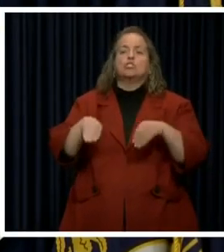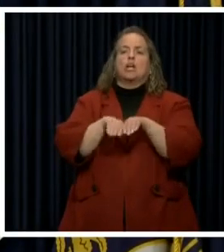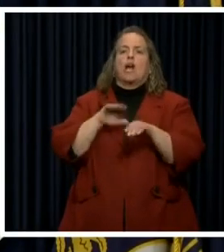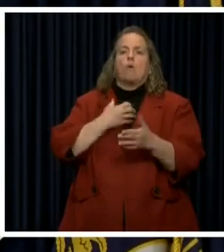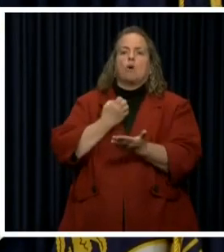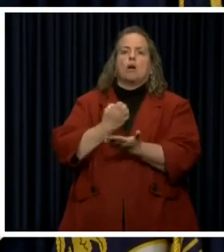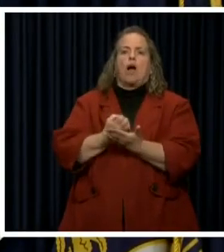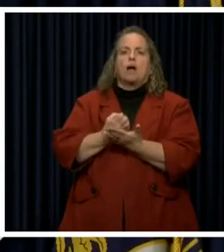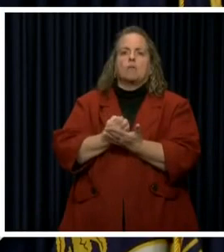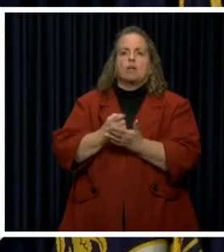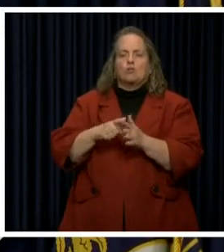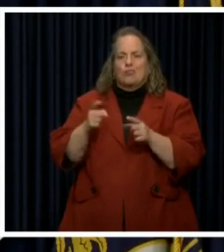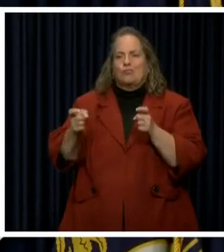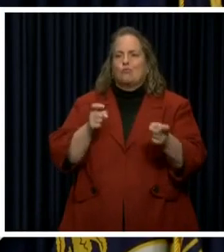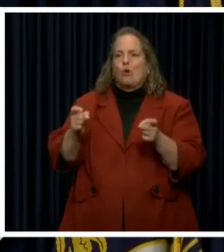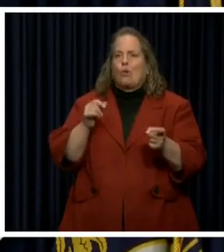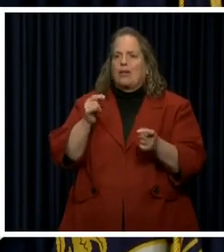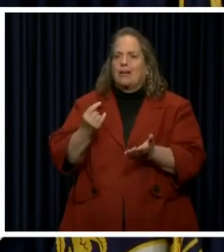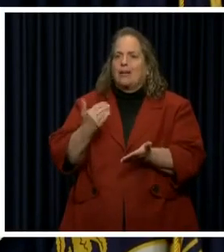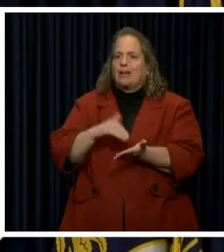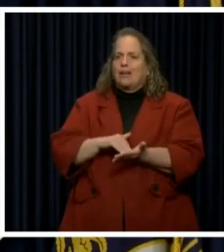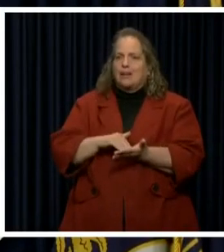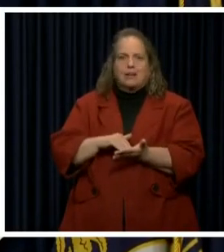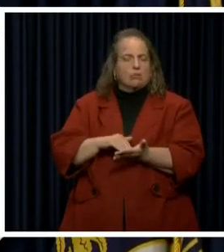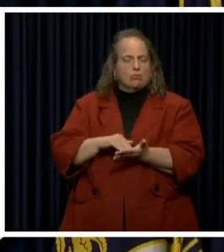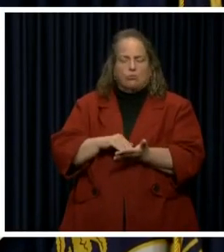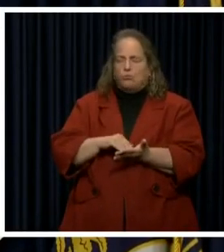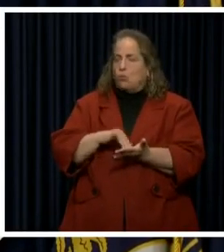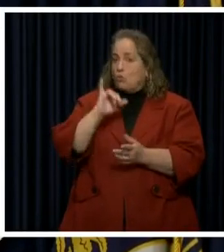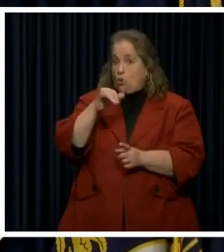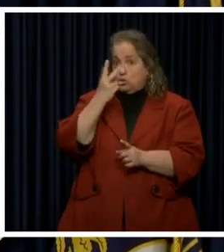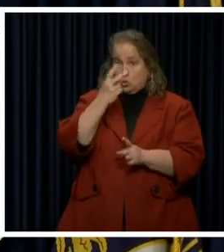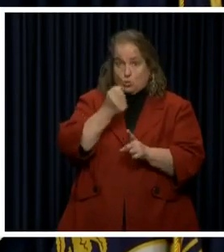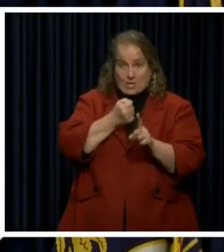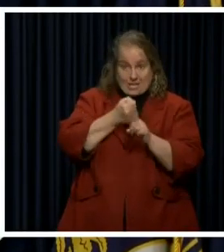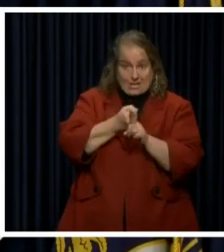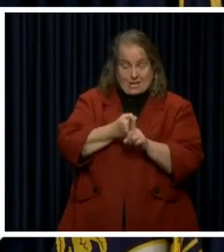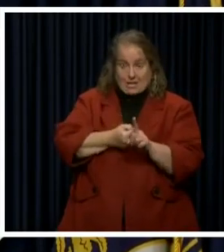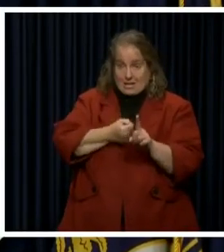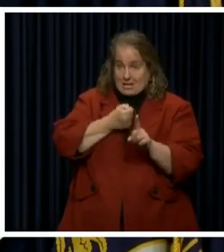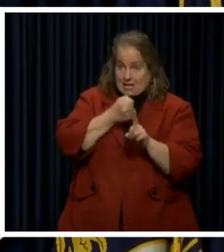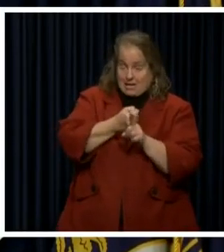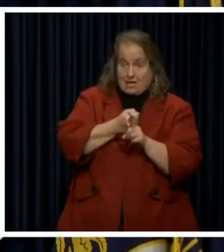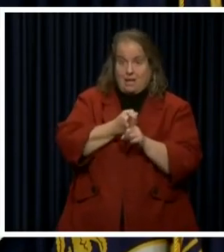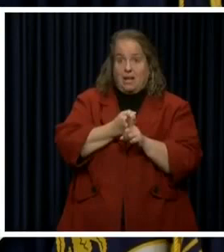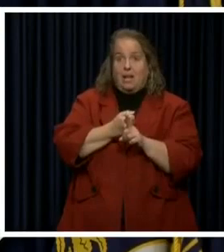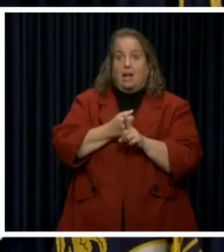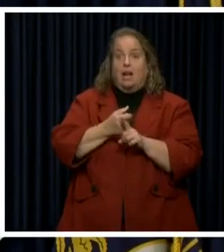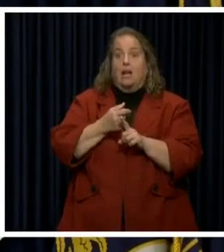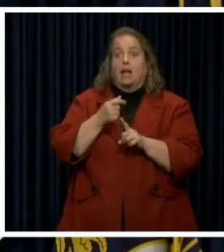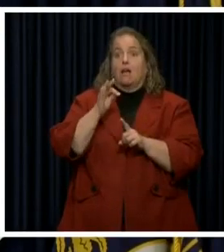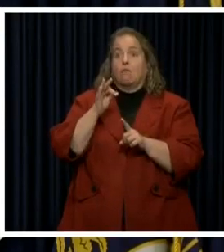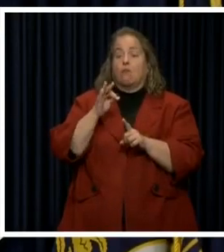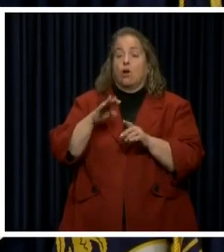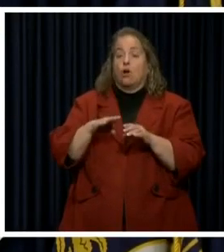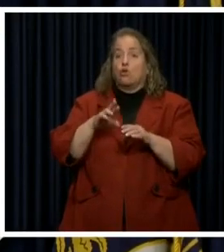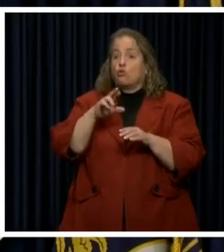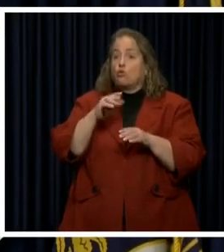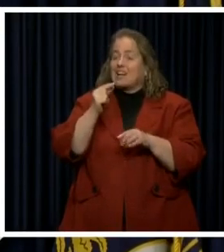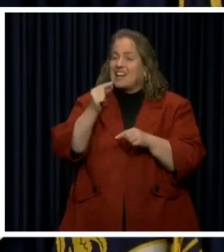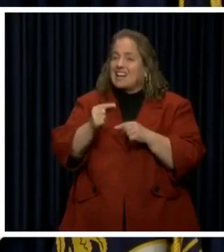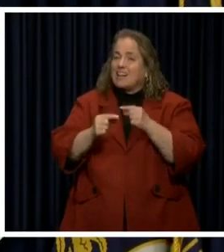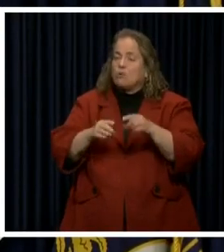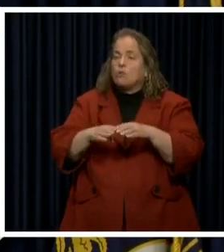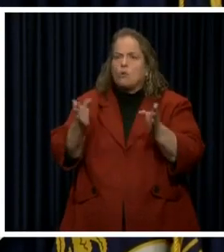get containment on it again. And those two hits instead of, one hit and a gradual reopening would cause us